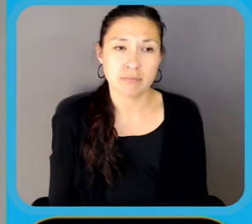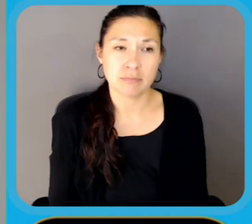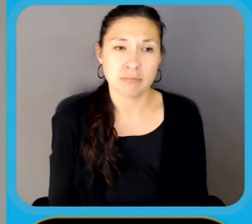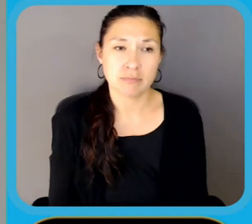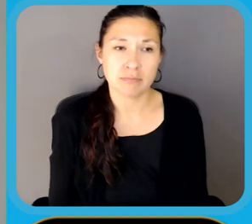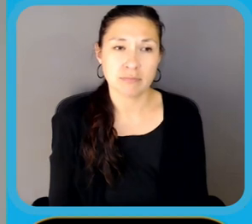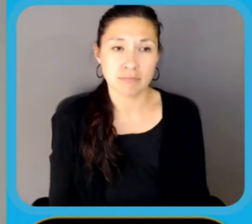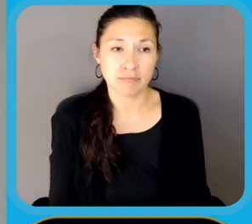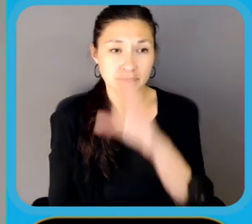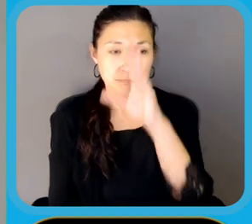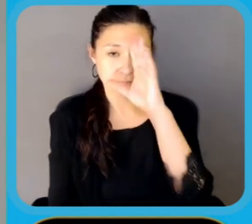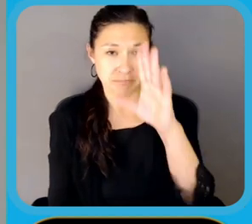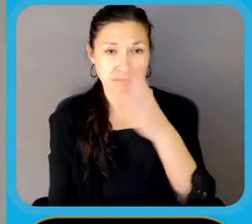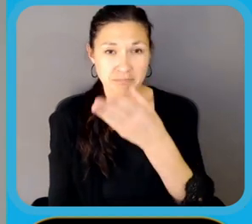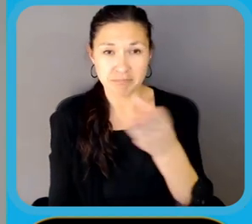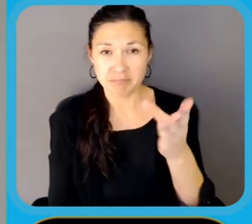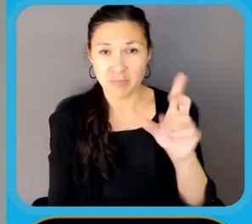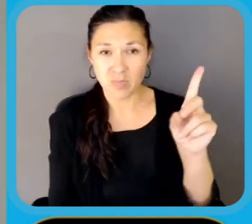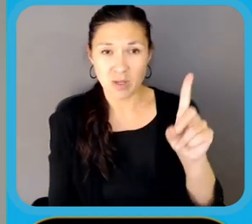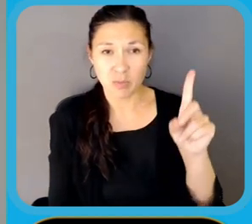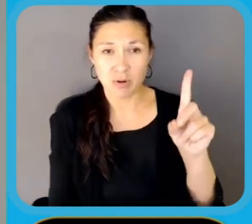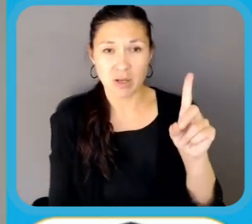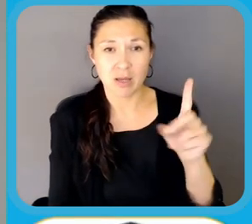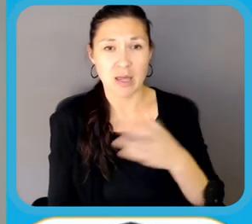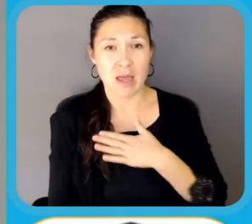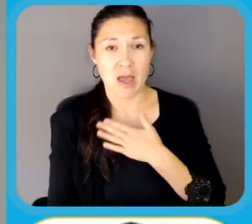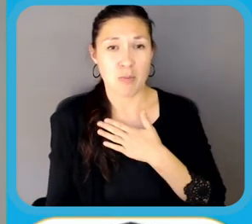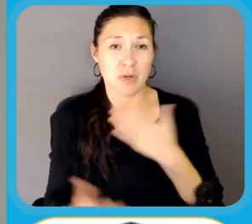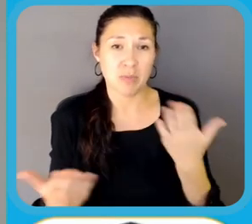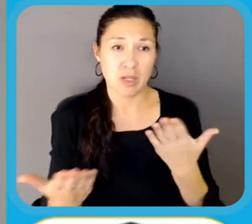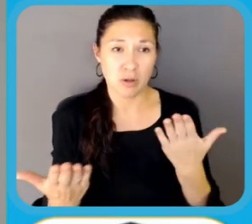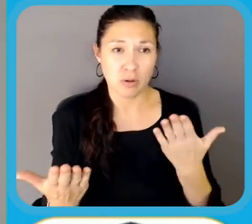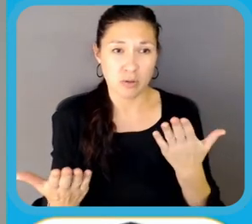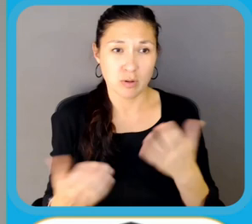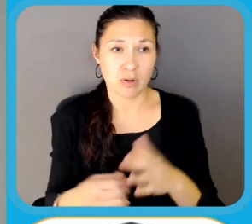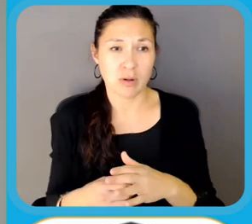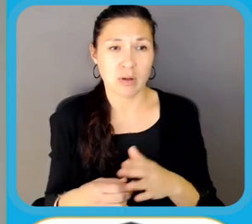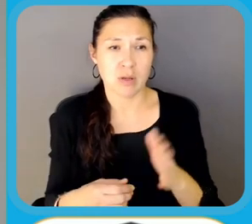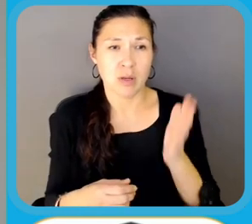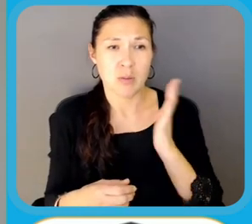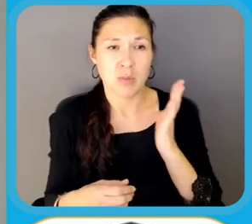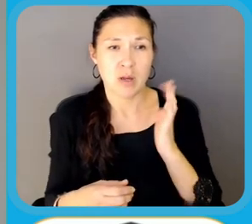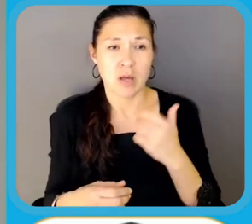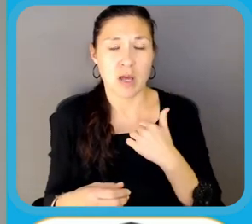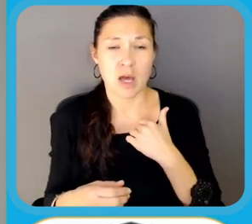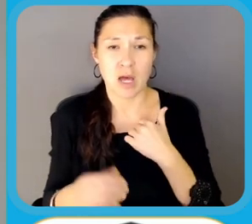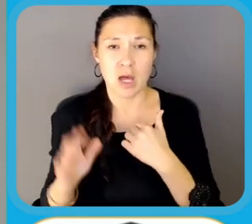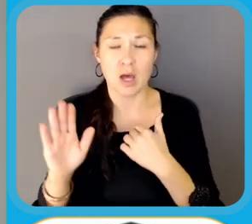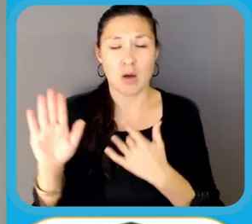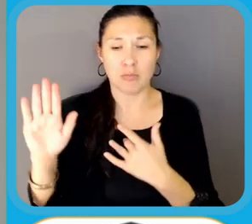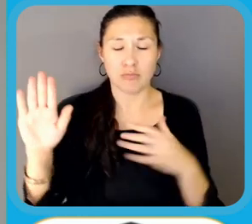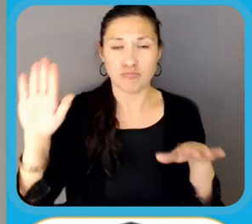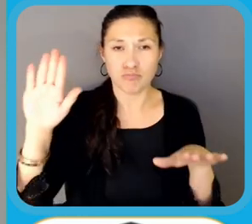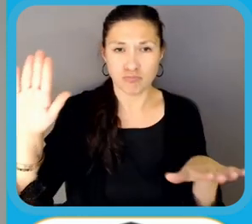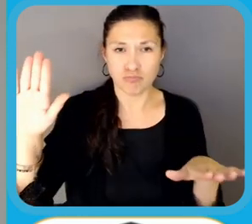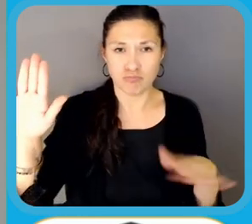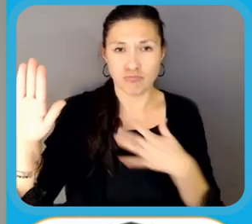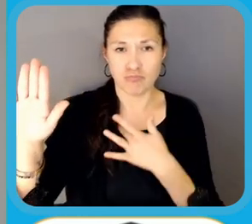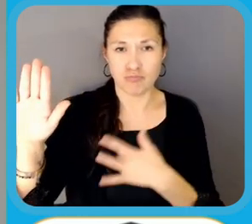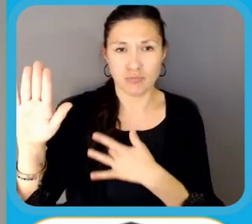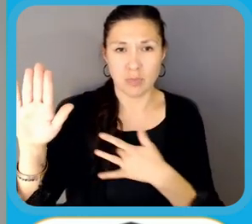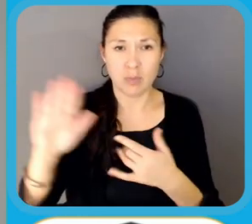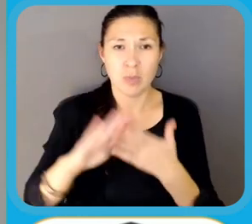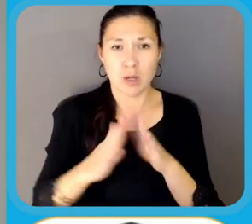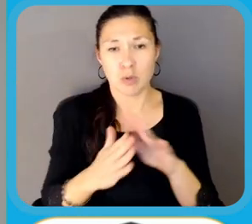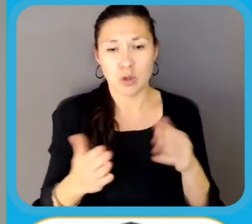Hello, Democrats. It is great to be with you. When I was sworn in as California's newest United States Senator,